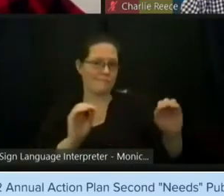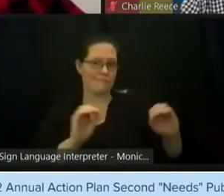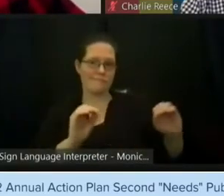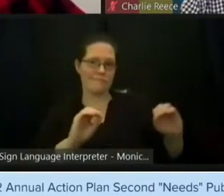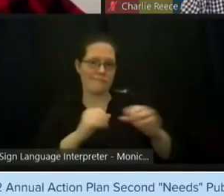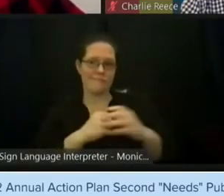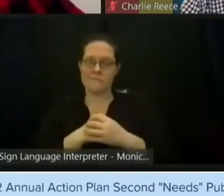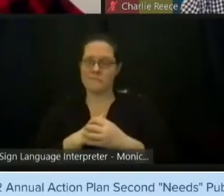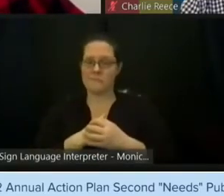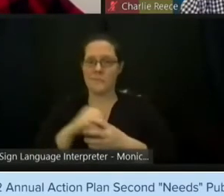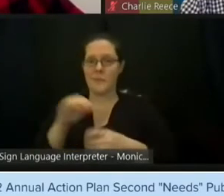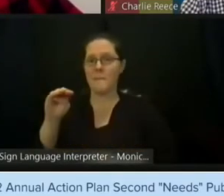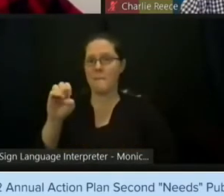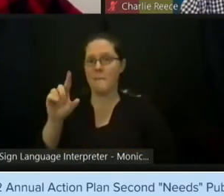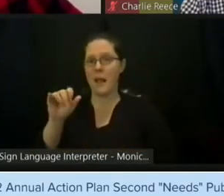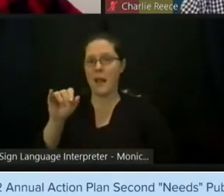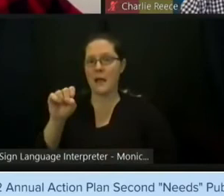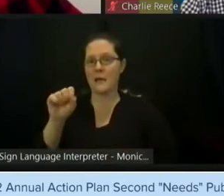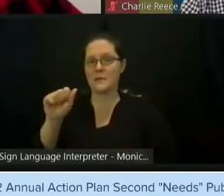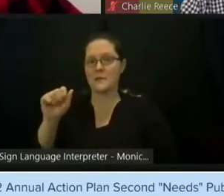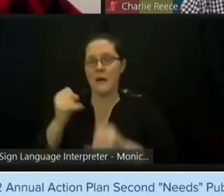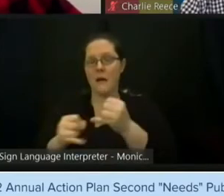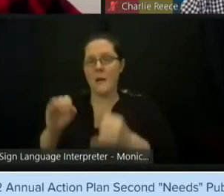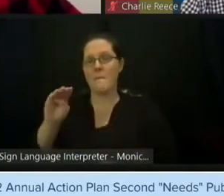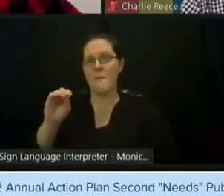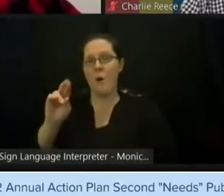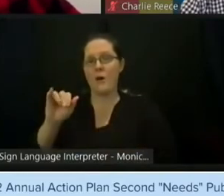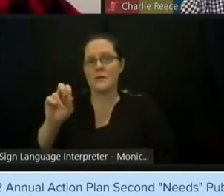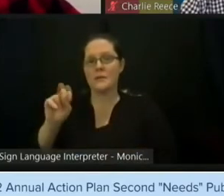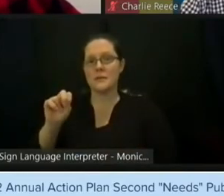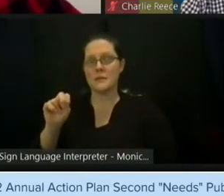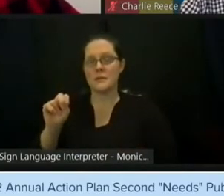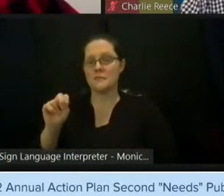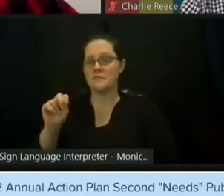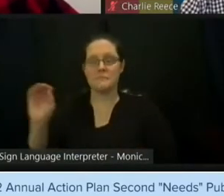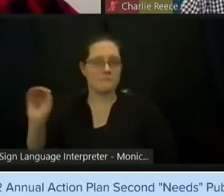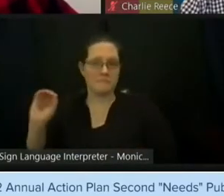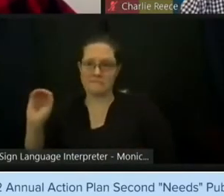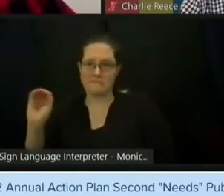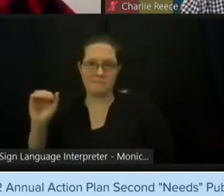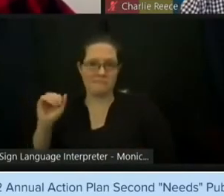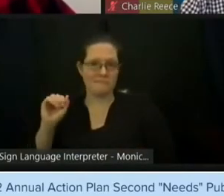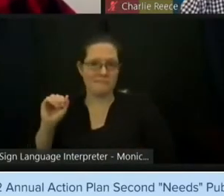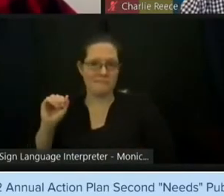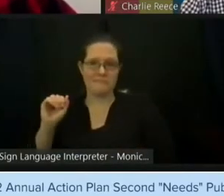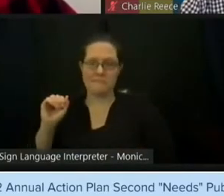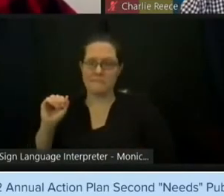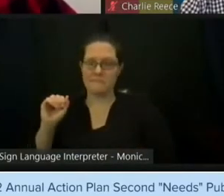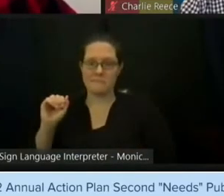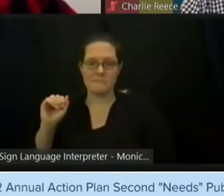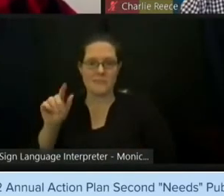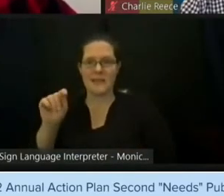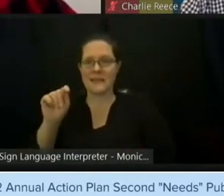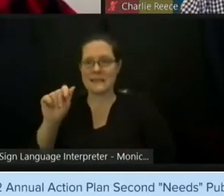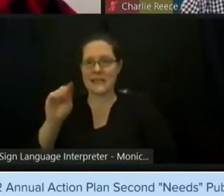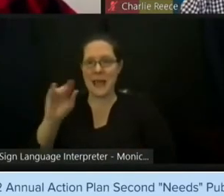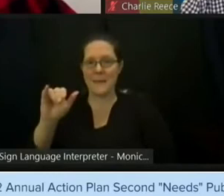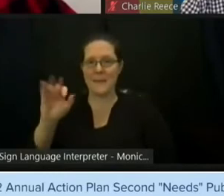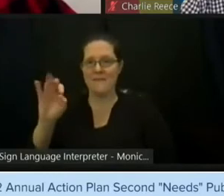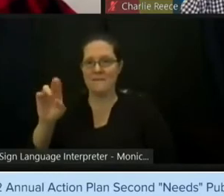Mayor. Melissa Morrison also? No, I do not see Ms. Morrison. All right. Tammy